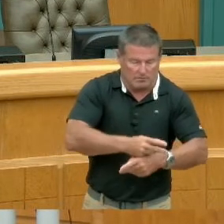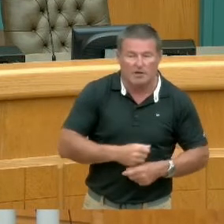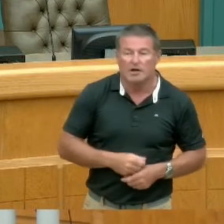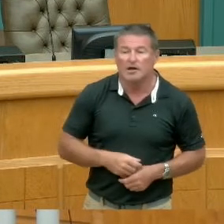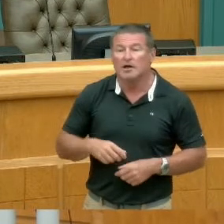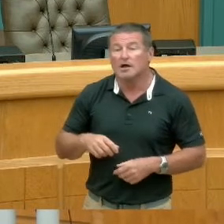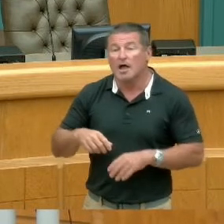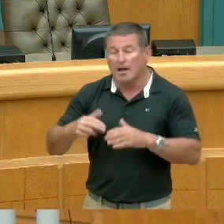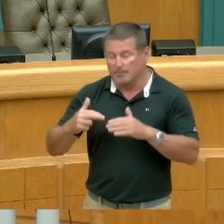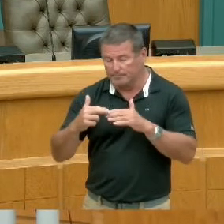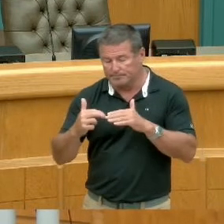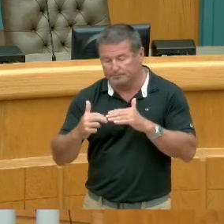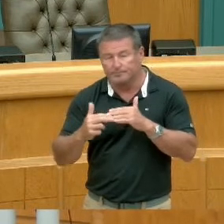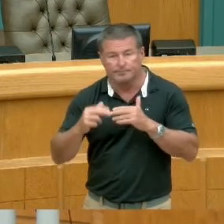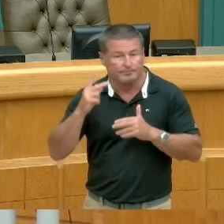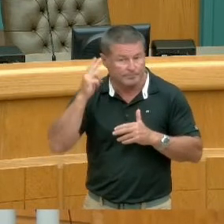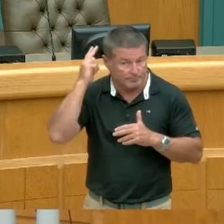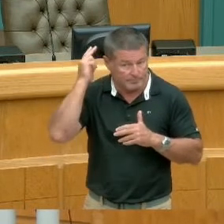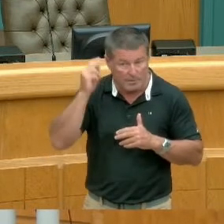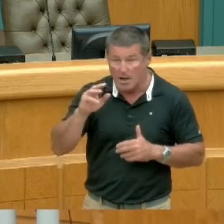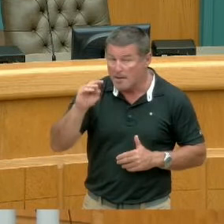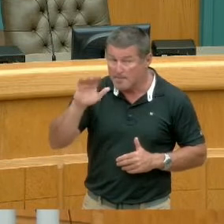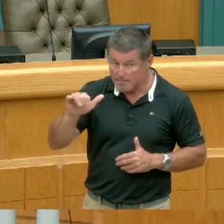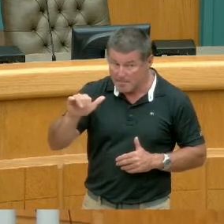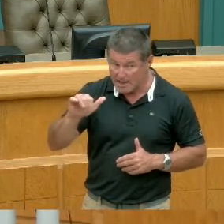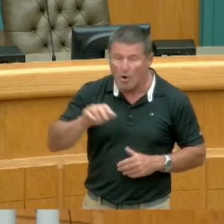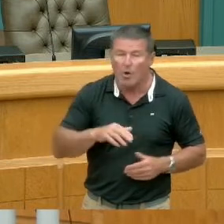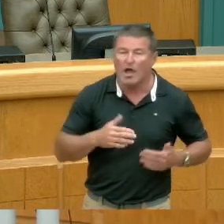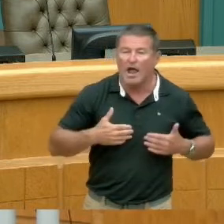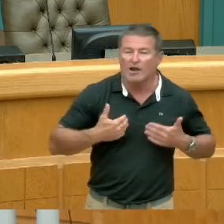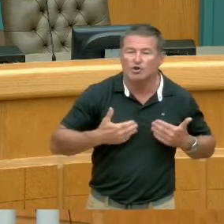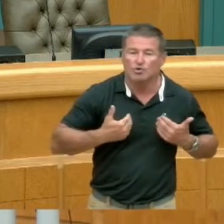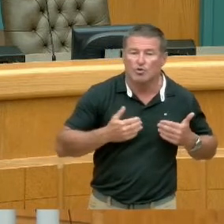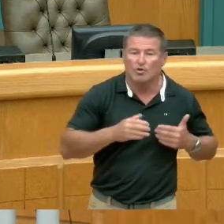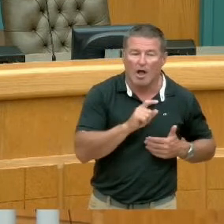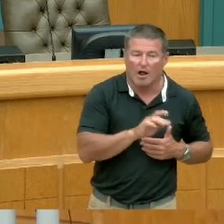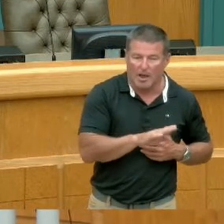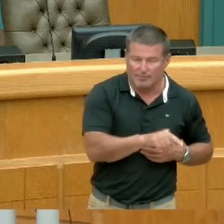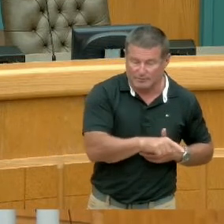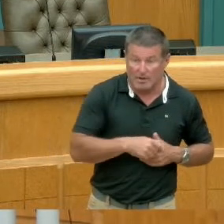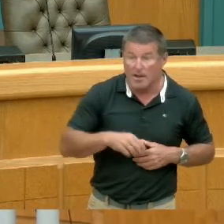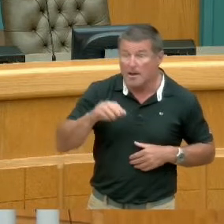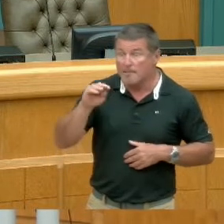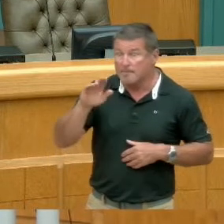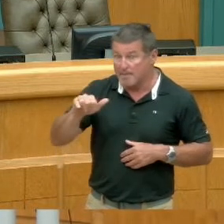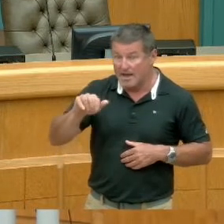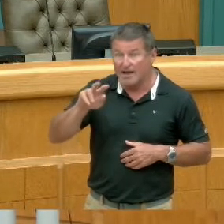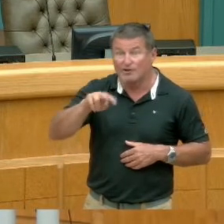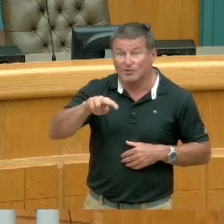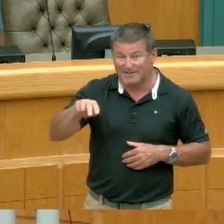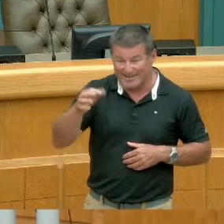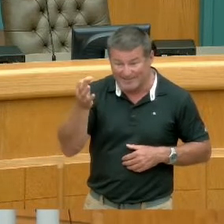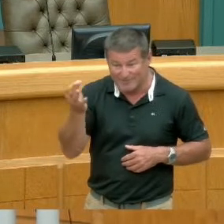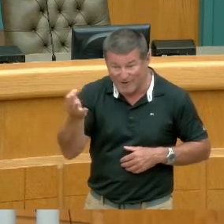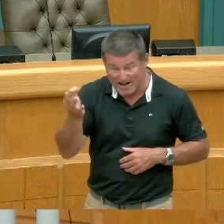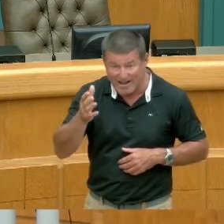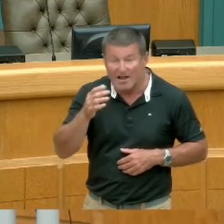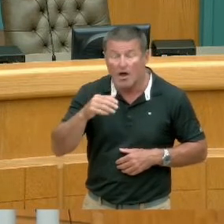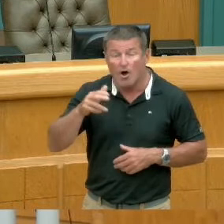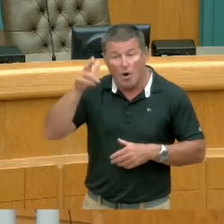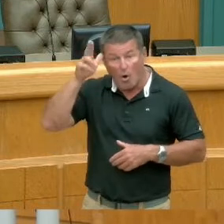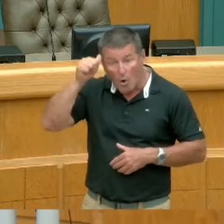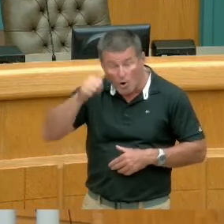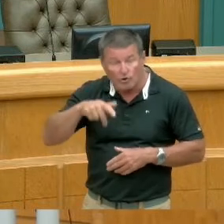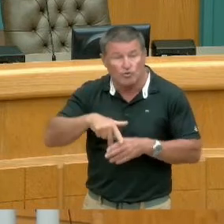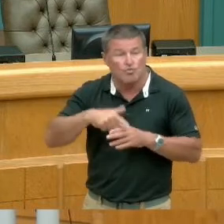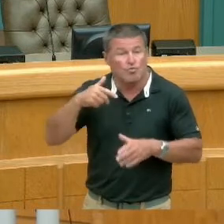as youth clubs. May 22nd, by the way, that's this Friday. That was rodeo and equestrian events, bowling